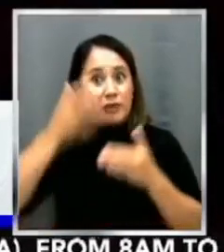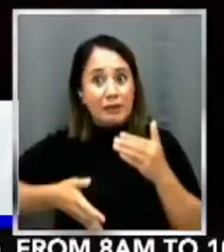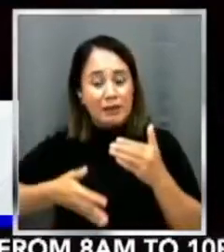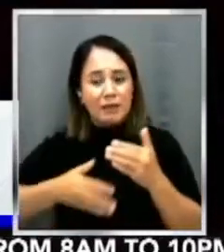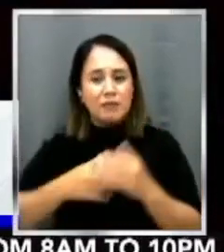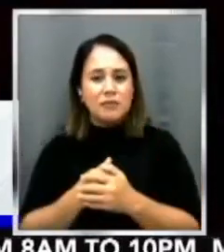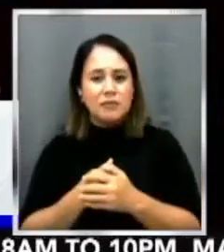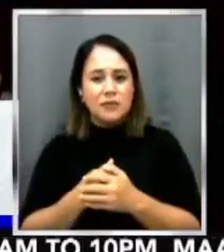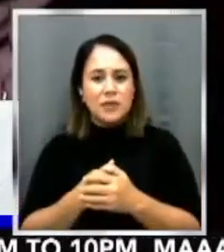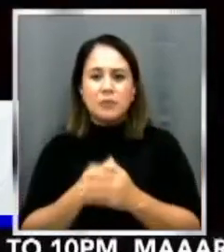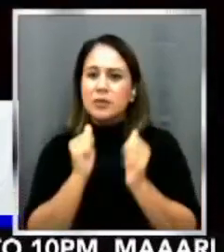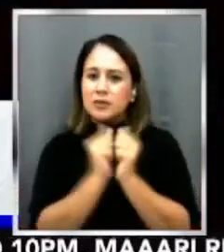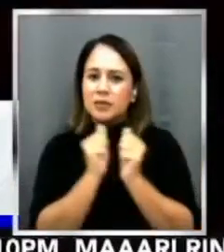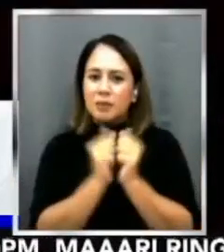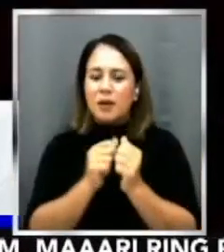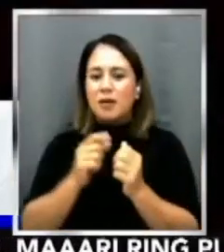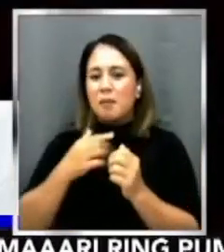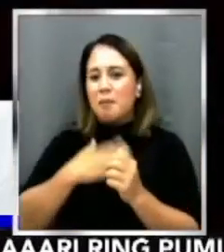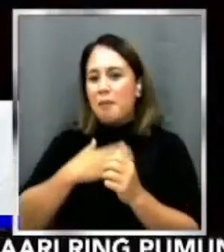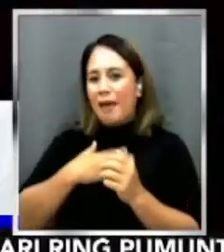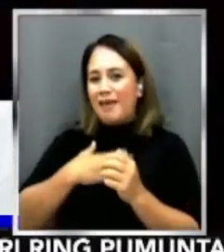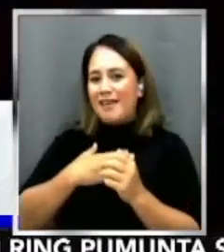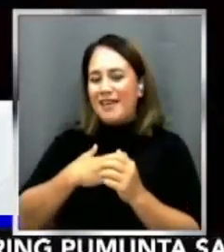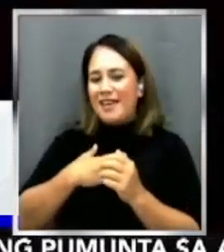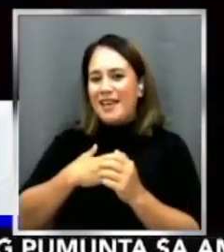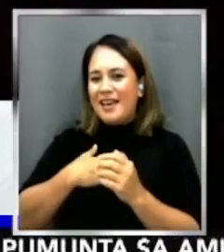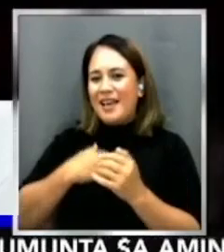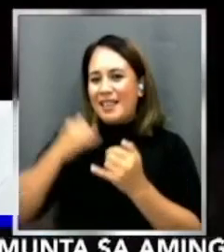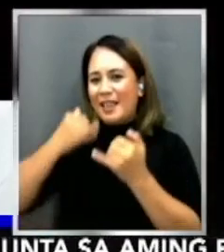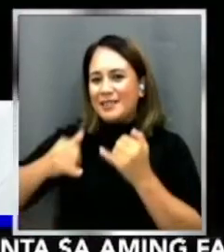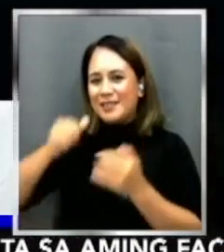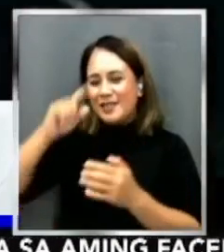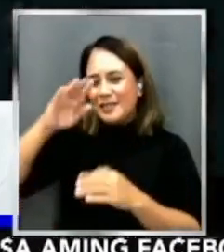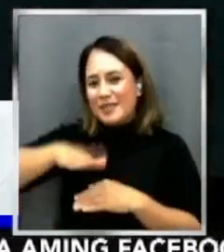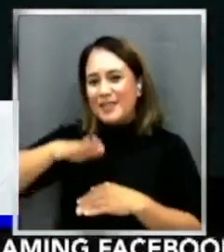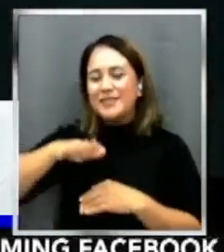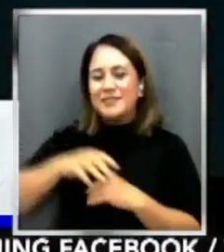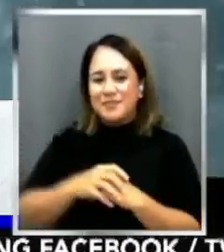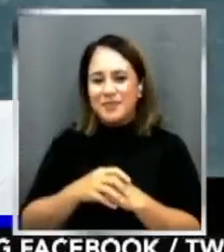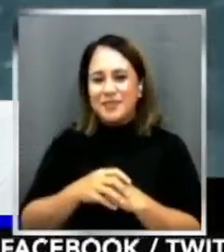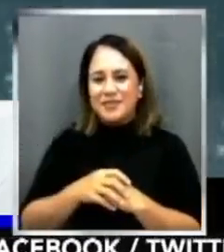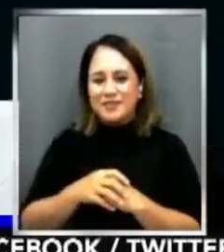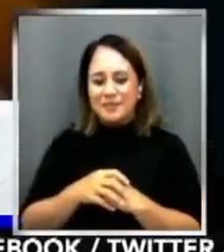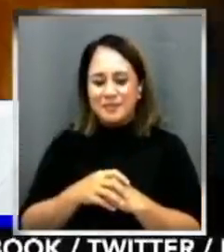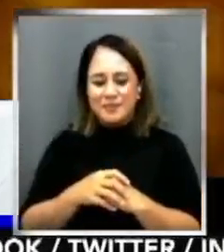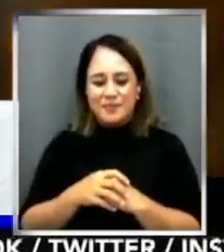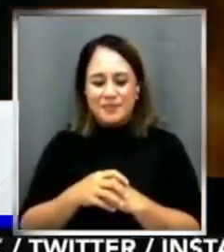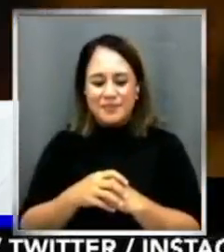kasama ko naman yung bunso ko. So parang nag-full circle na kami ng Jurassic family.